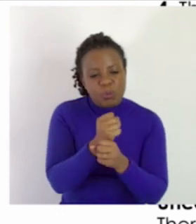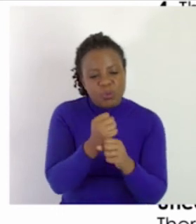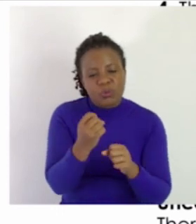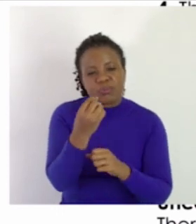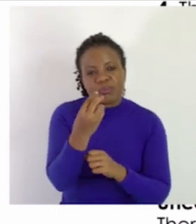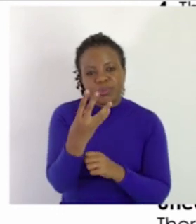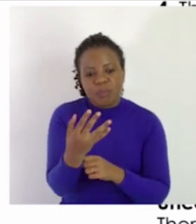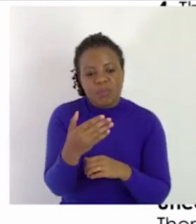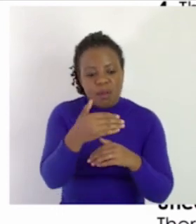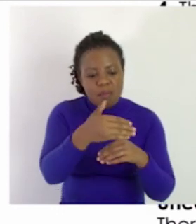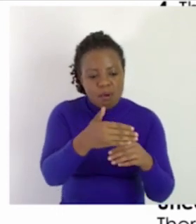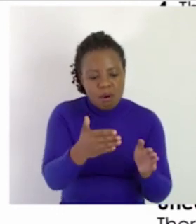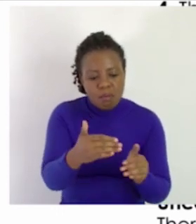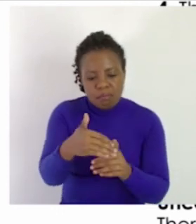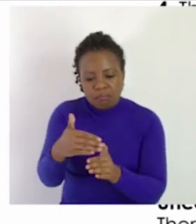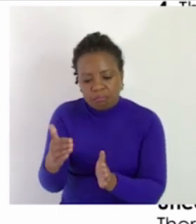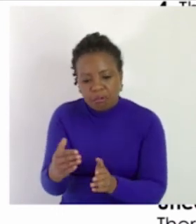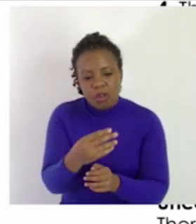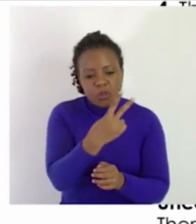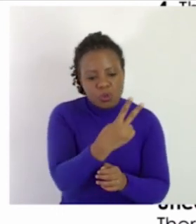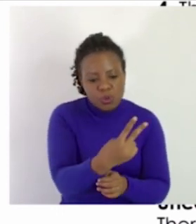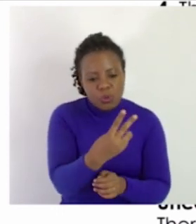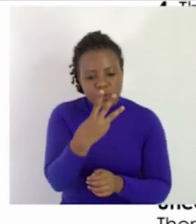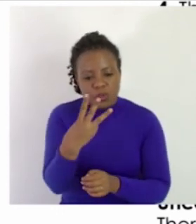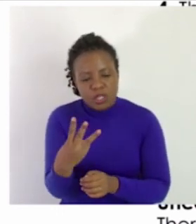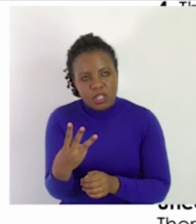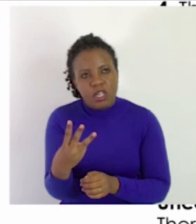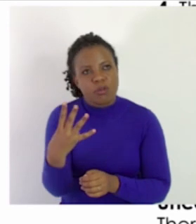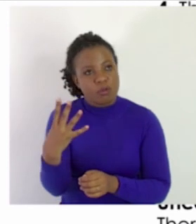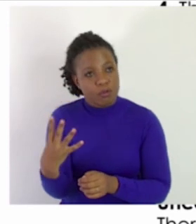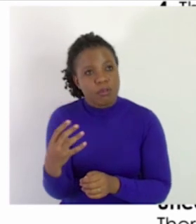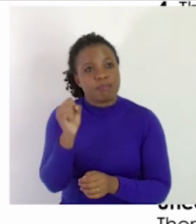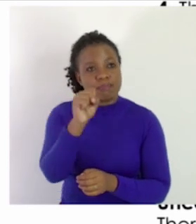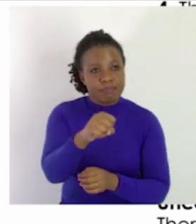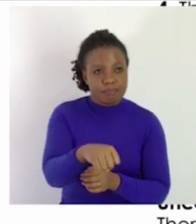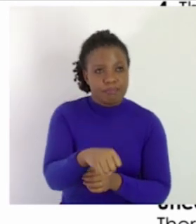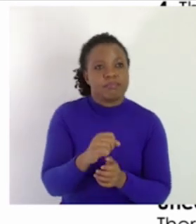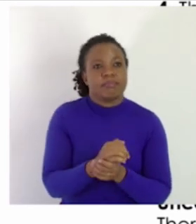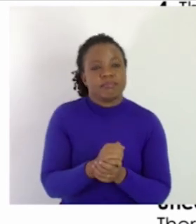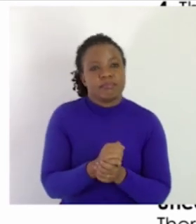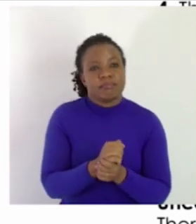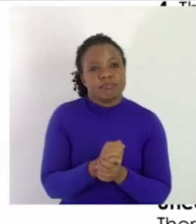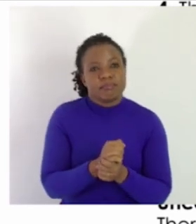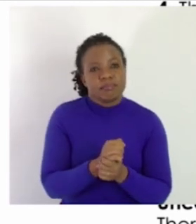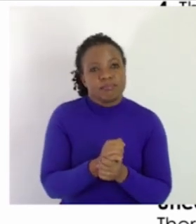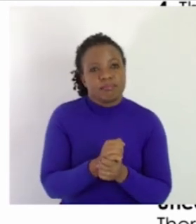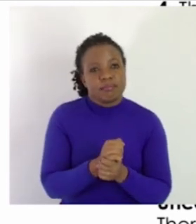2 packets of rice, 3 packets of rice, etc. So